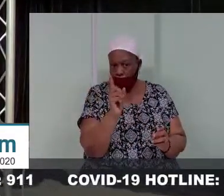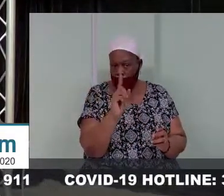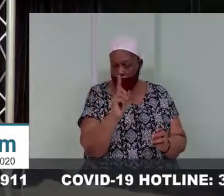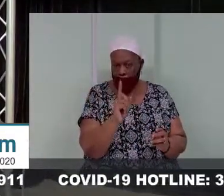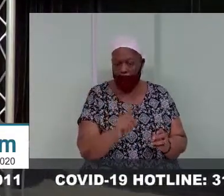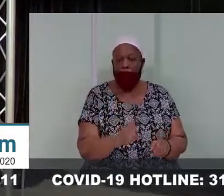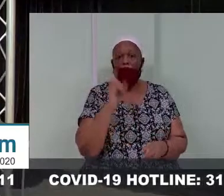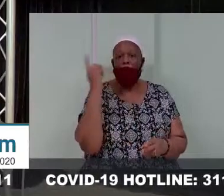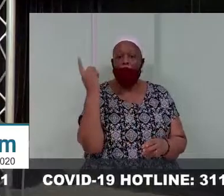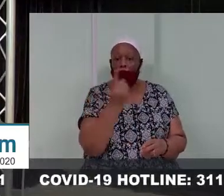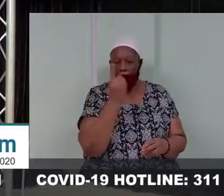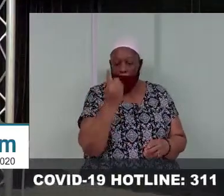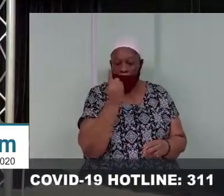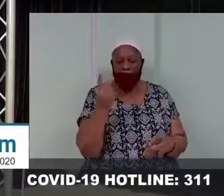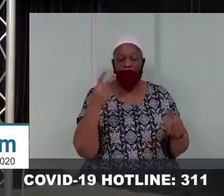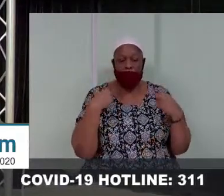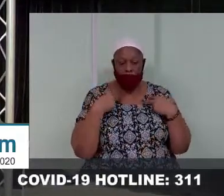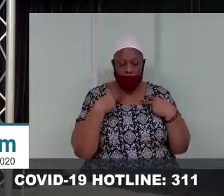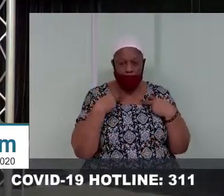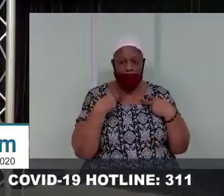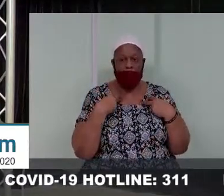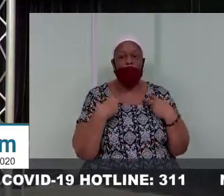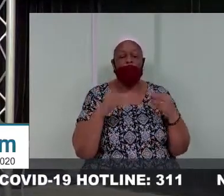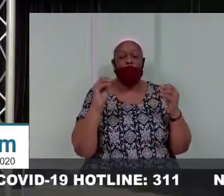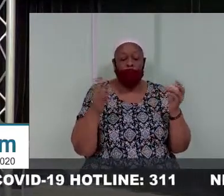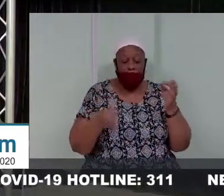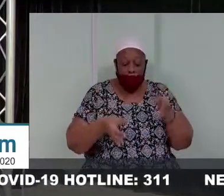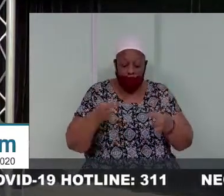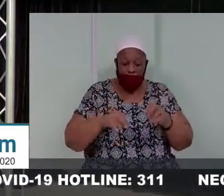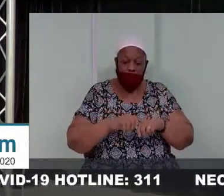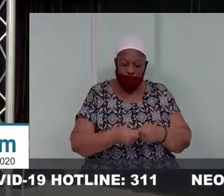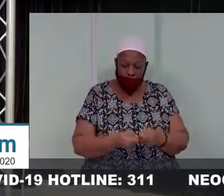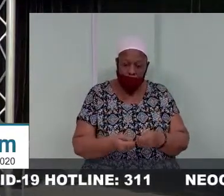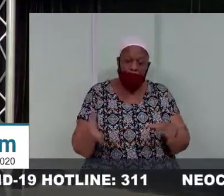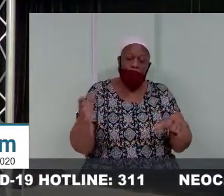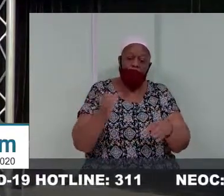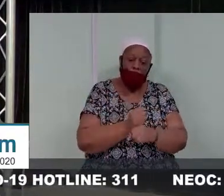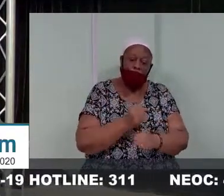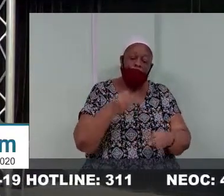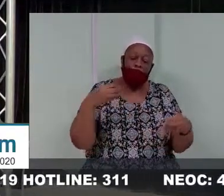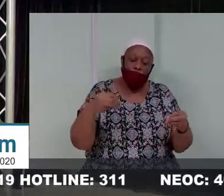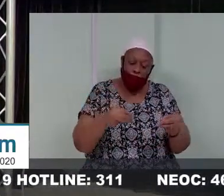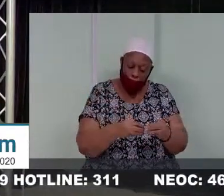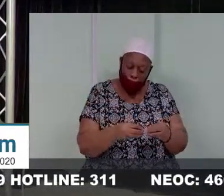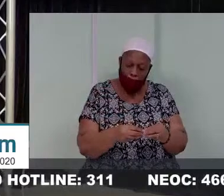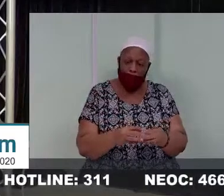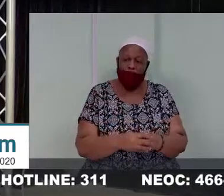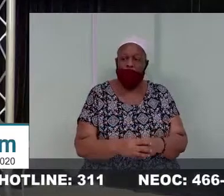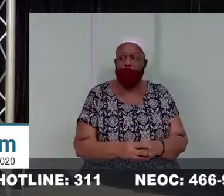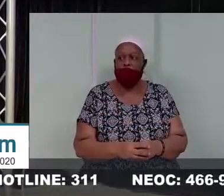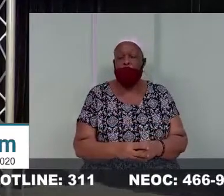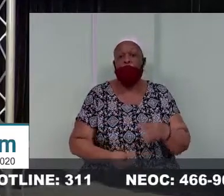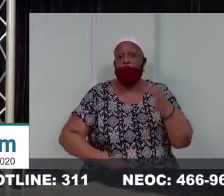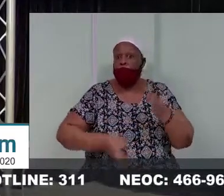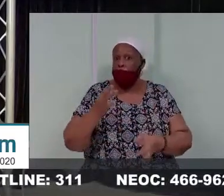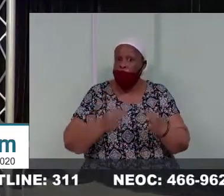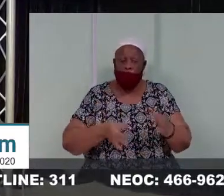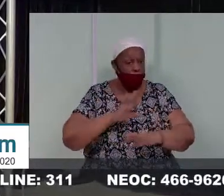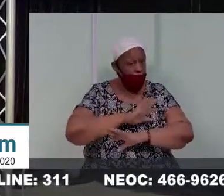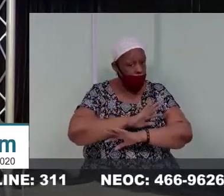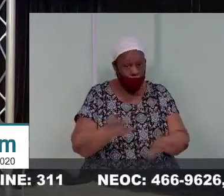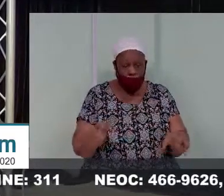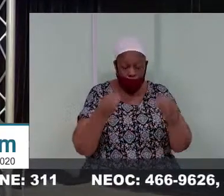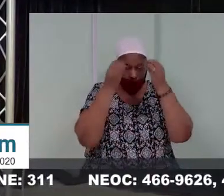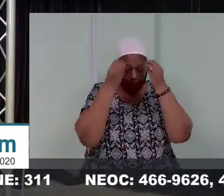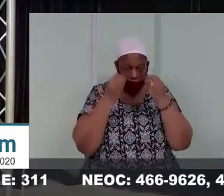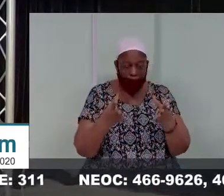regulations. Please note that failure to comply may result in the immediate withdrawal of the approved